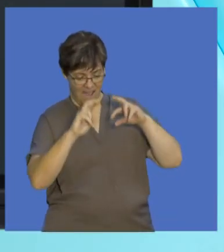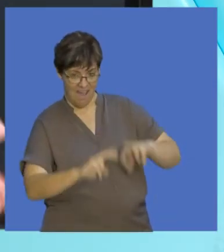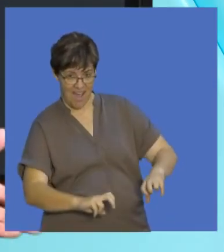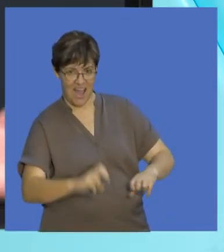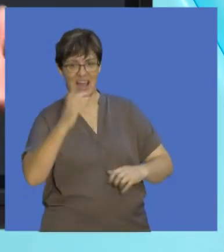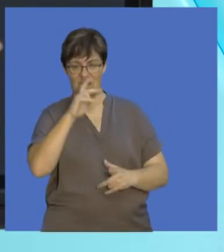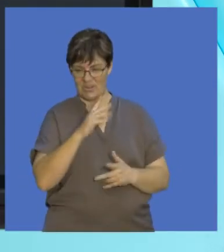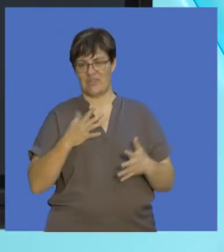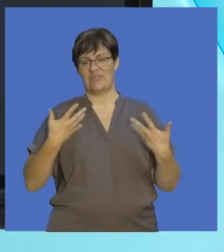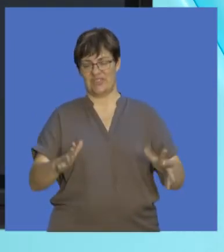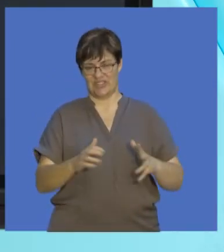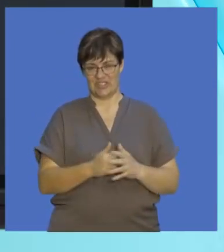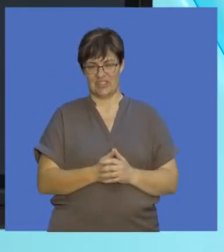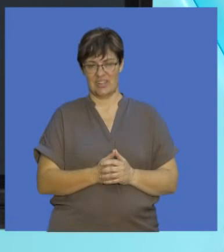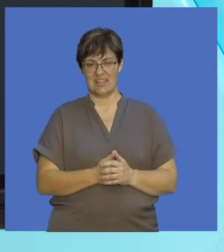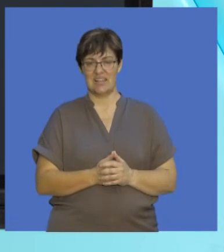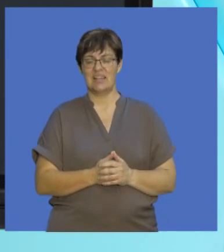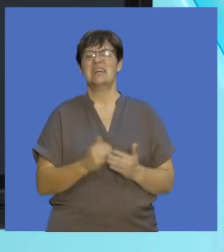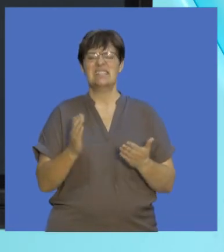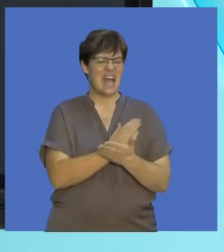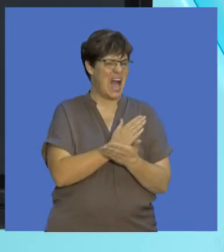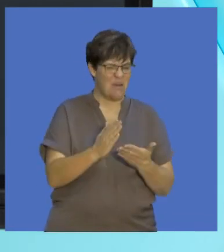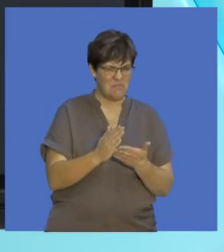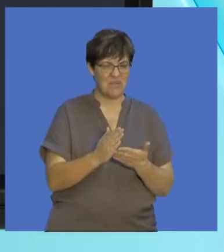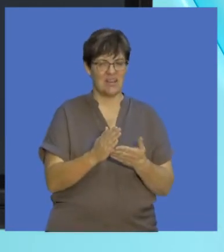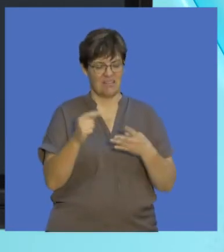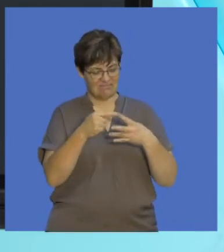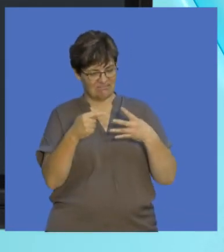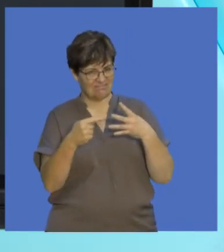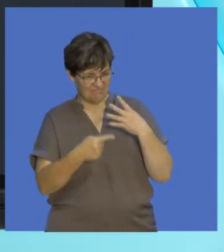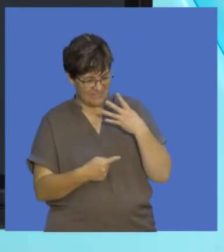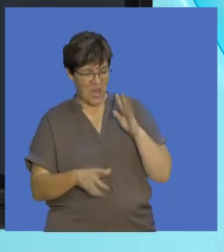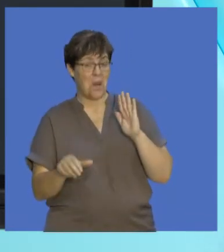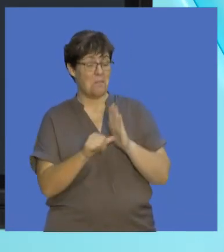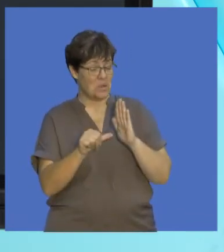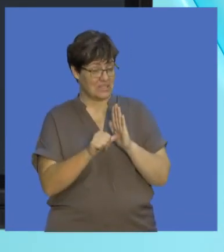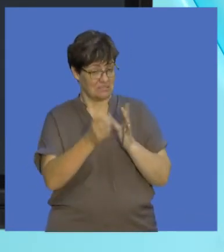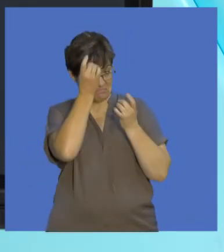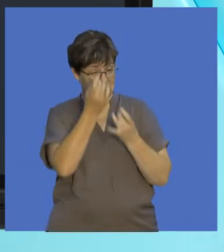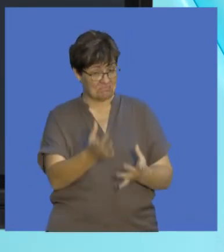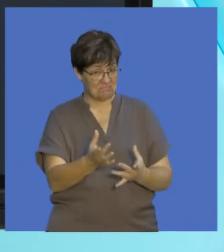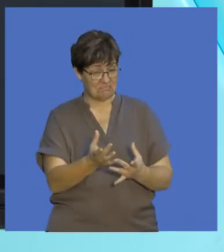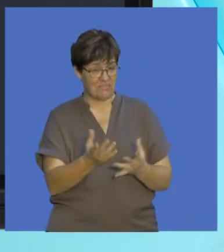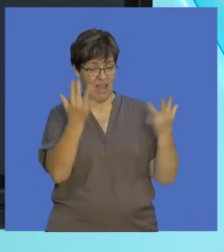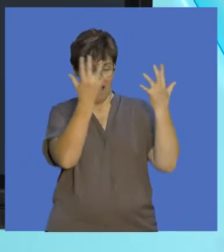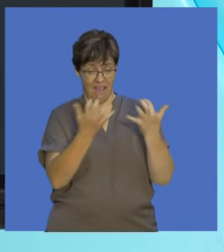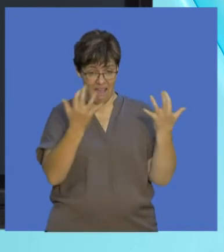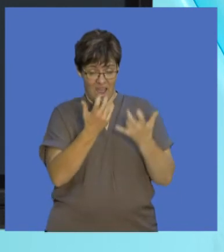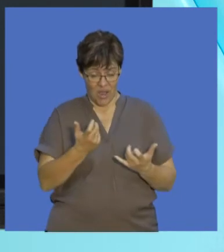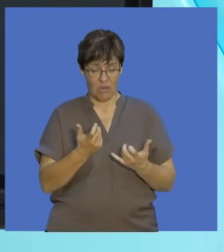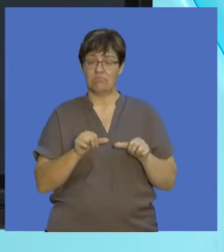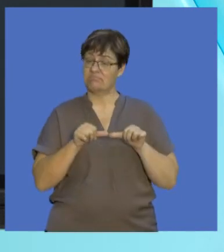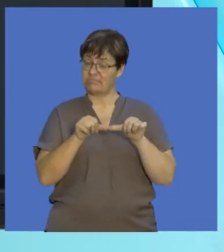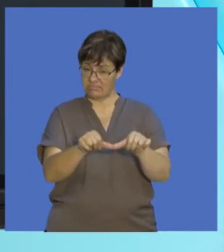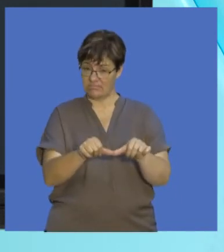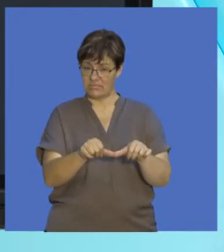that's as far as, you know, exploring current is concerned. You know, some of the things that are also very important and worth mentioning is